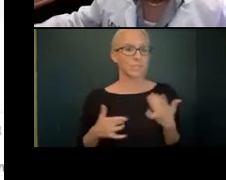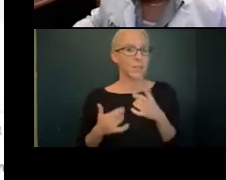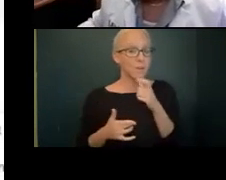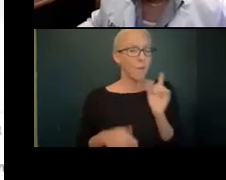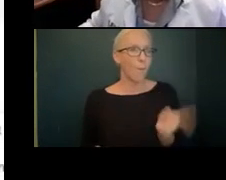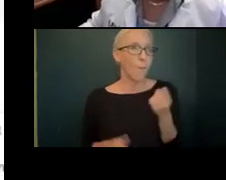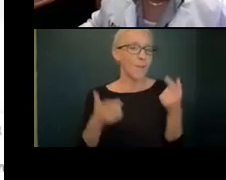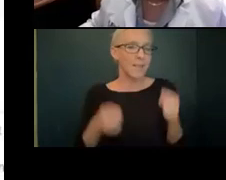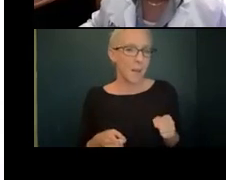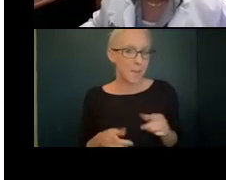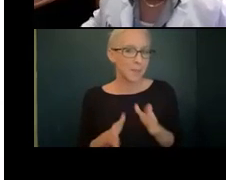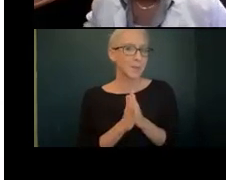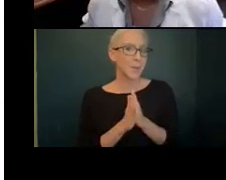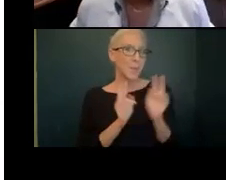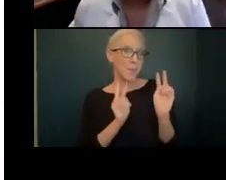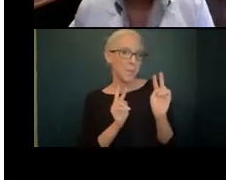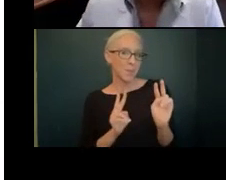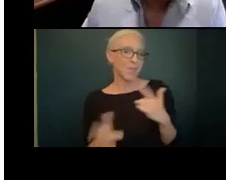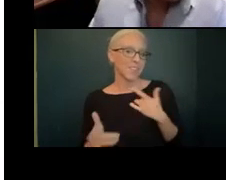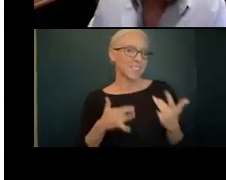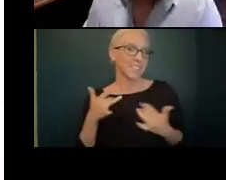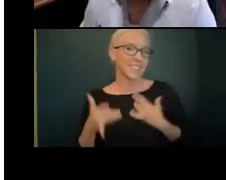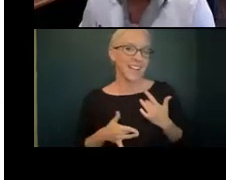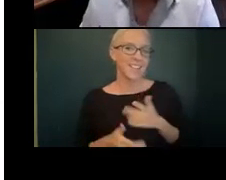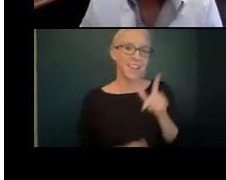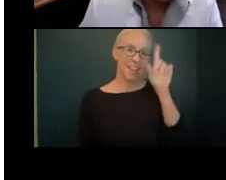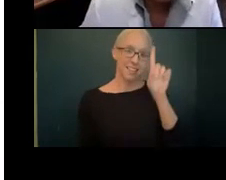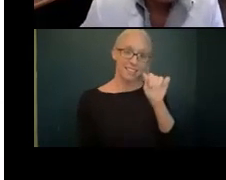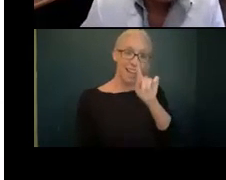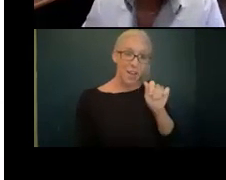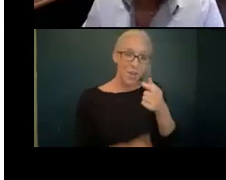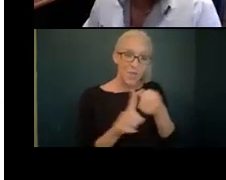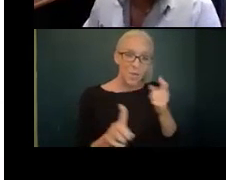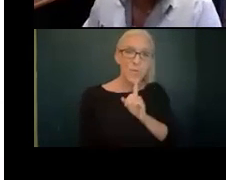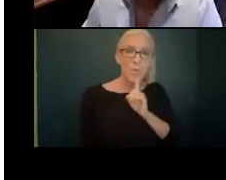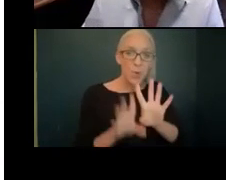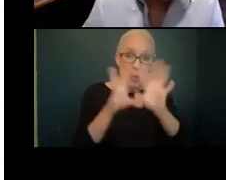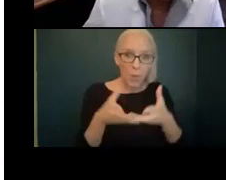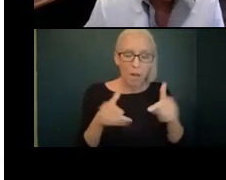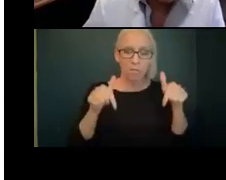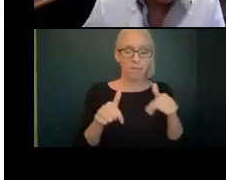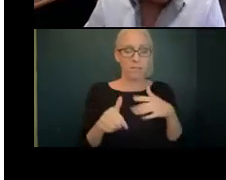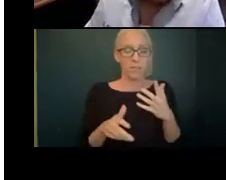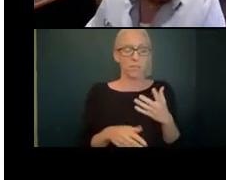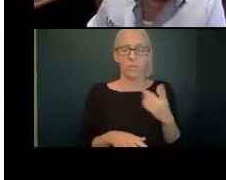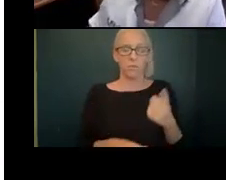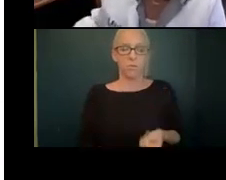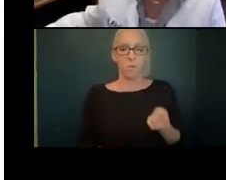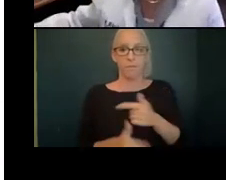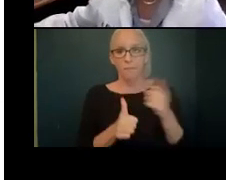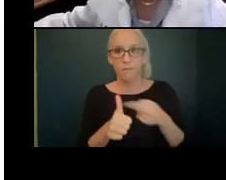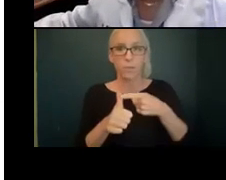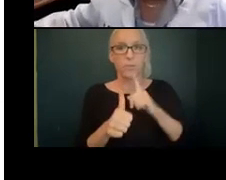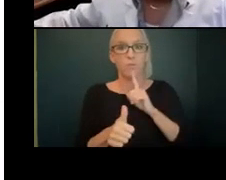but so we're really excited that happened here, is the data from the real world. This is one of the first real world studies among healthcare workers. The